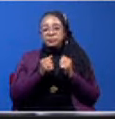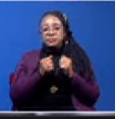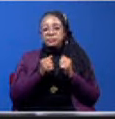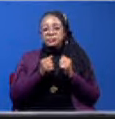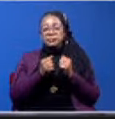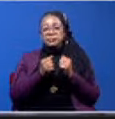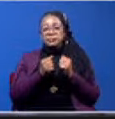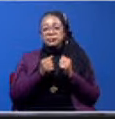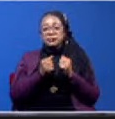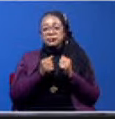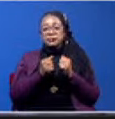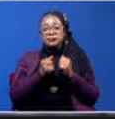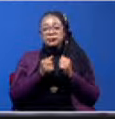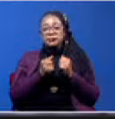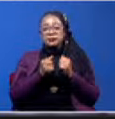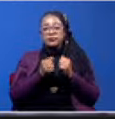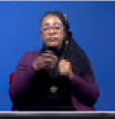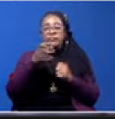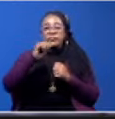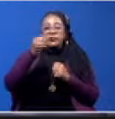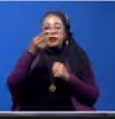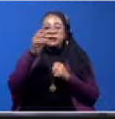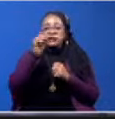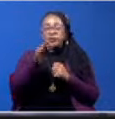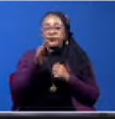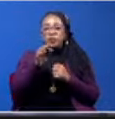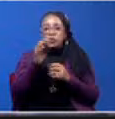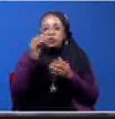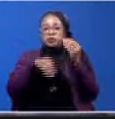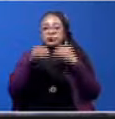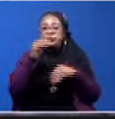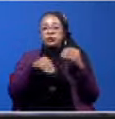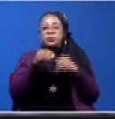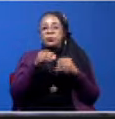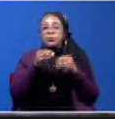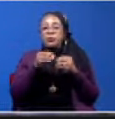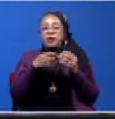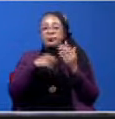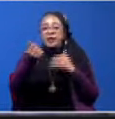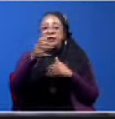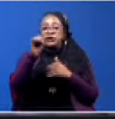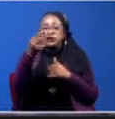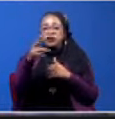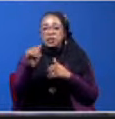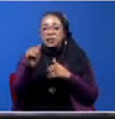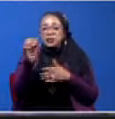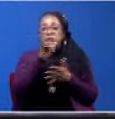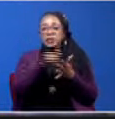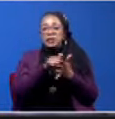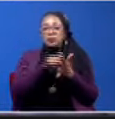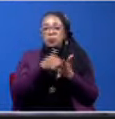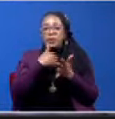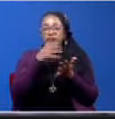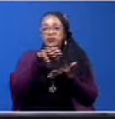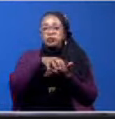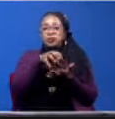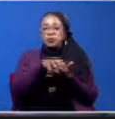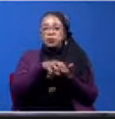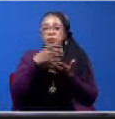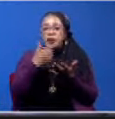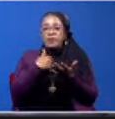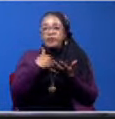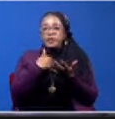unsustainability moving forward. All the shift contributions will be used to pay SHA benefits so that we don't get into a situation of